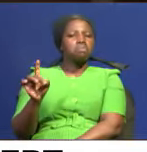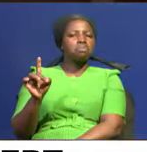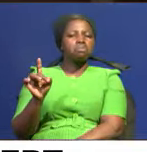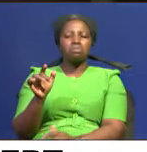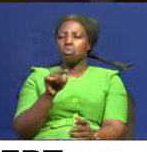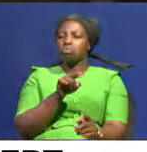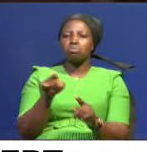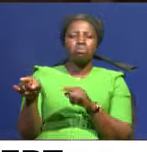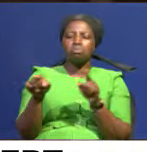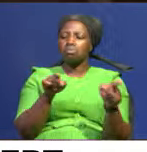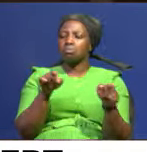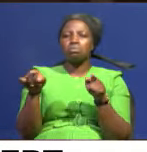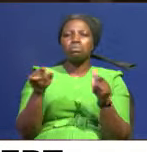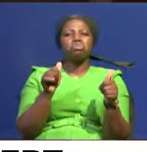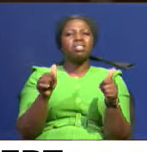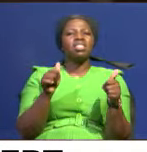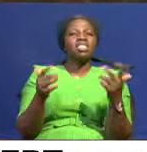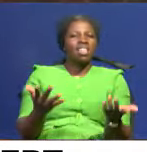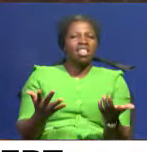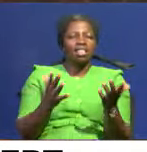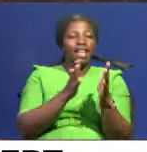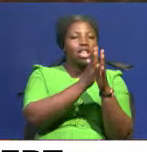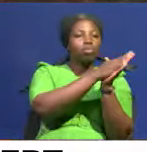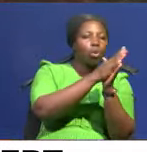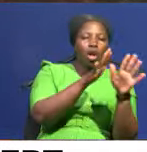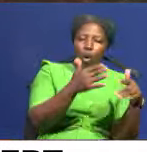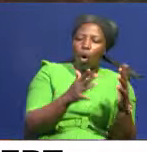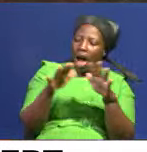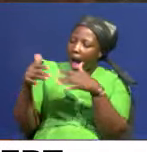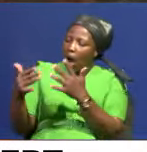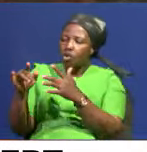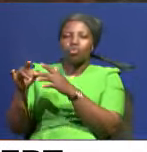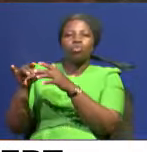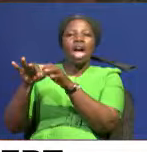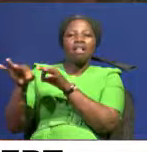Which is which? Is it the story or how you tell the story?